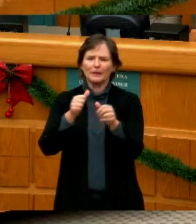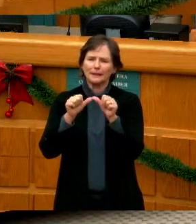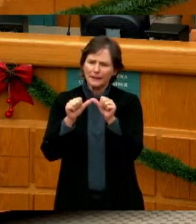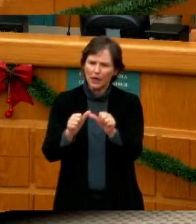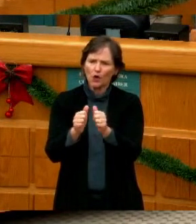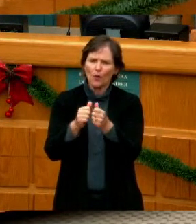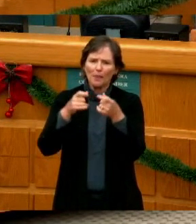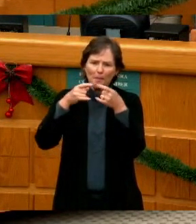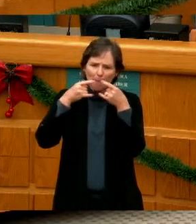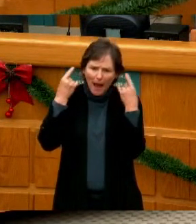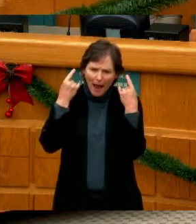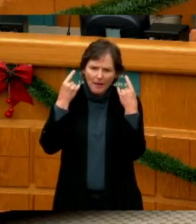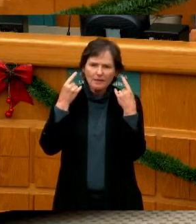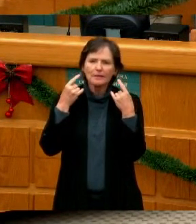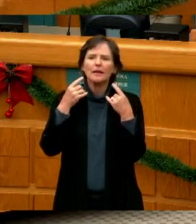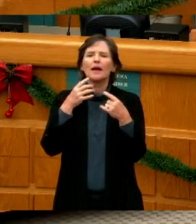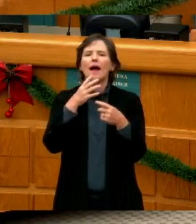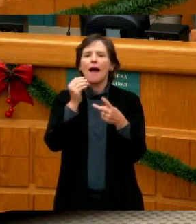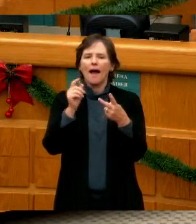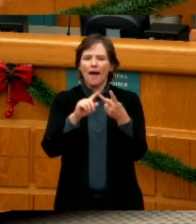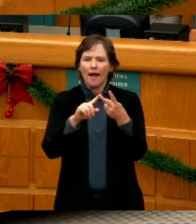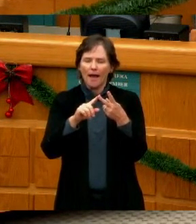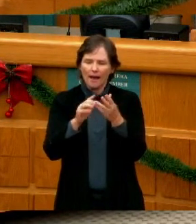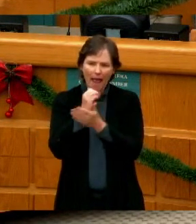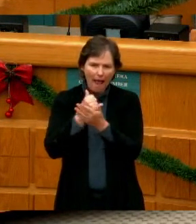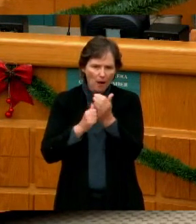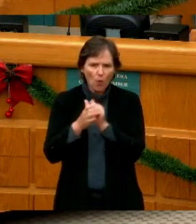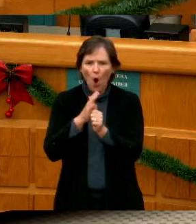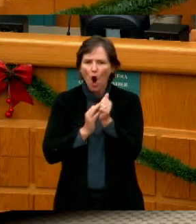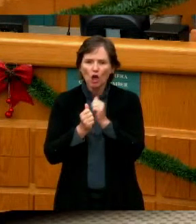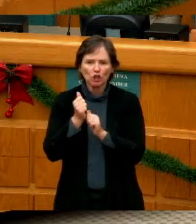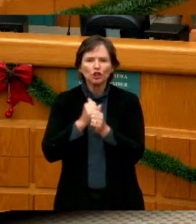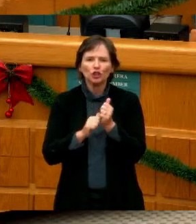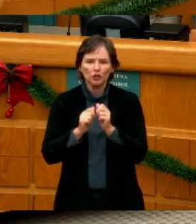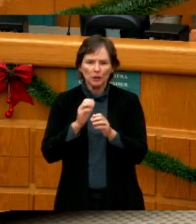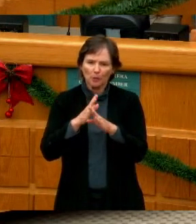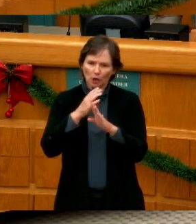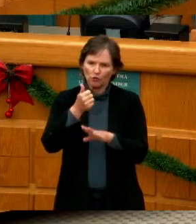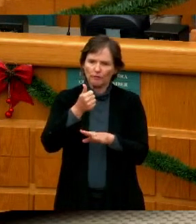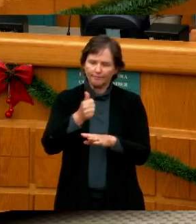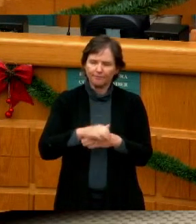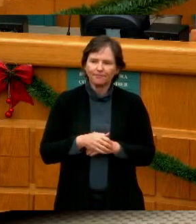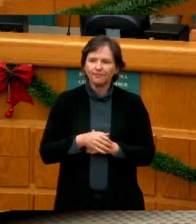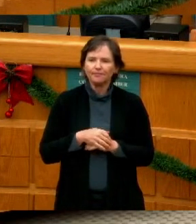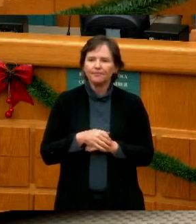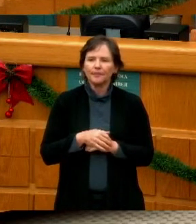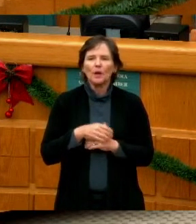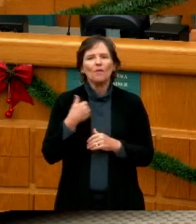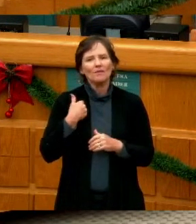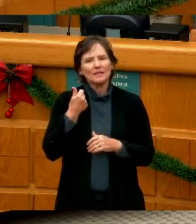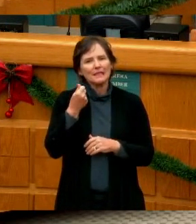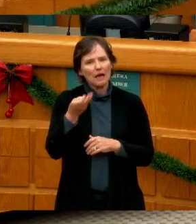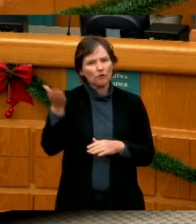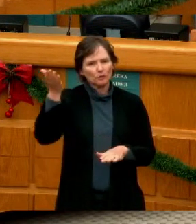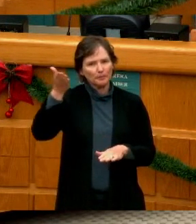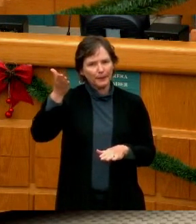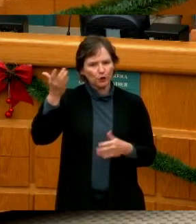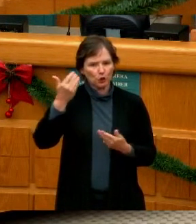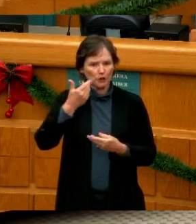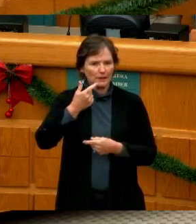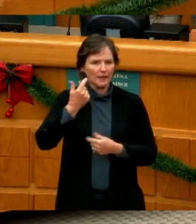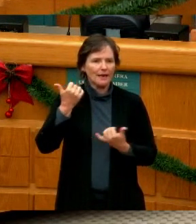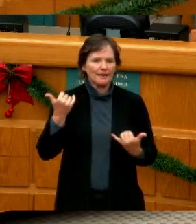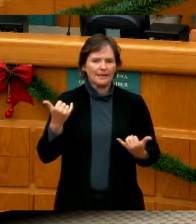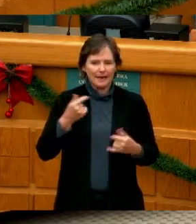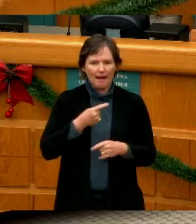time, I think Judge Canales got detained, but there'll be a presentation of the information that she had for you,